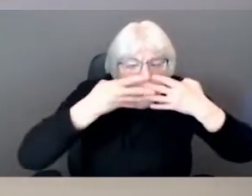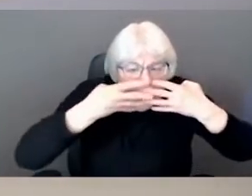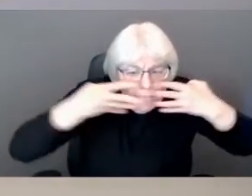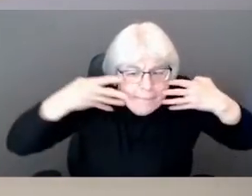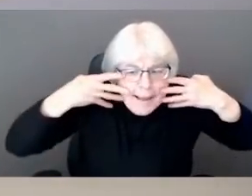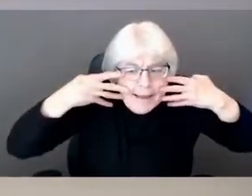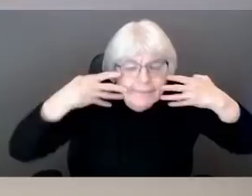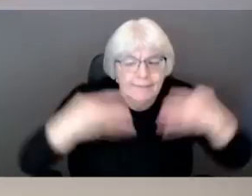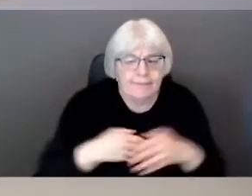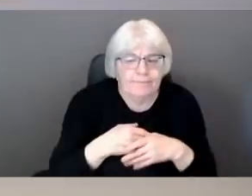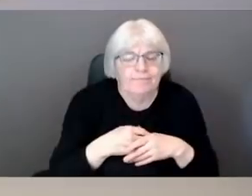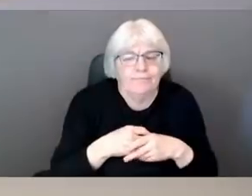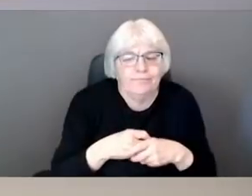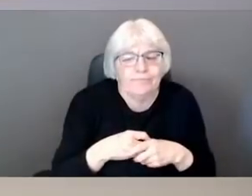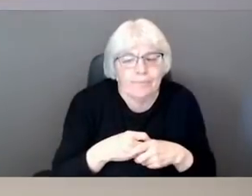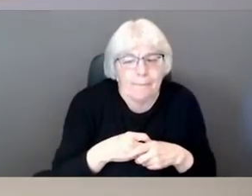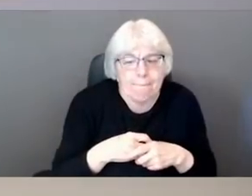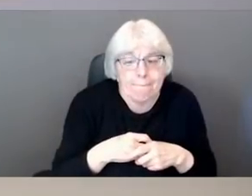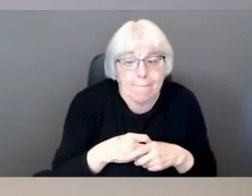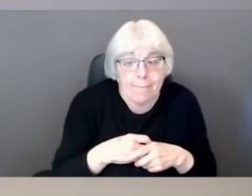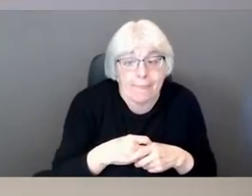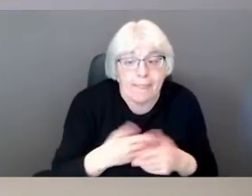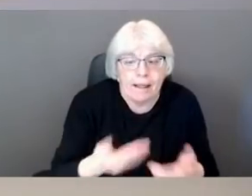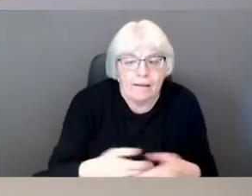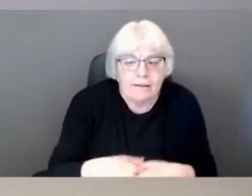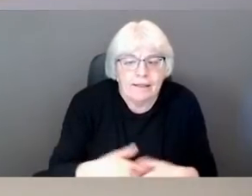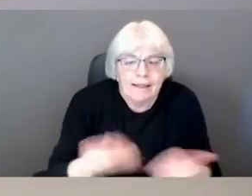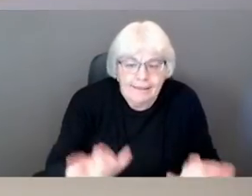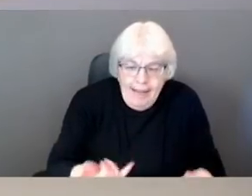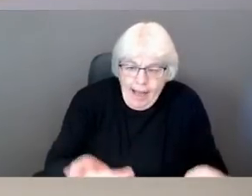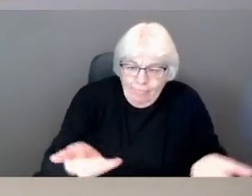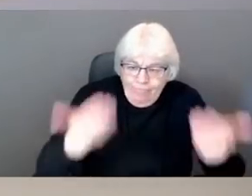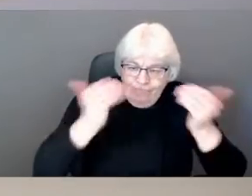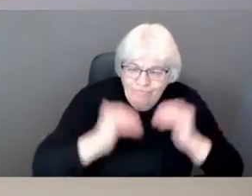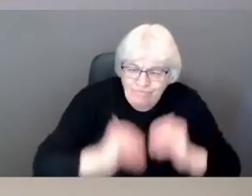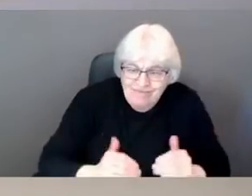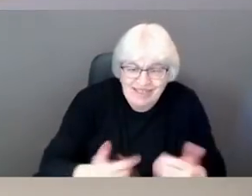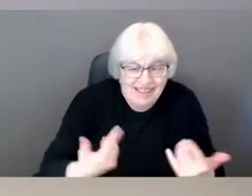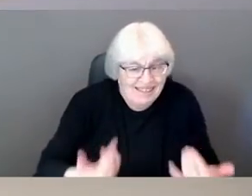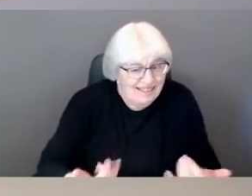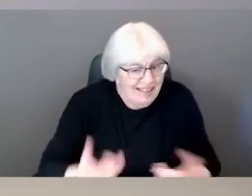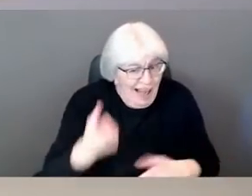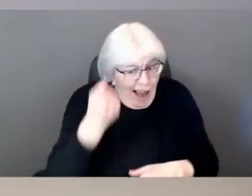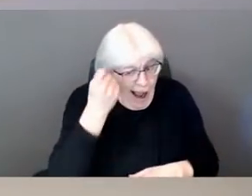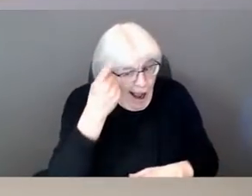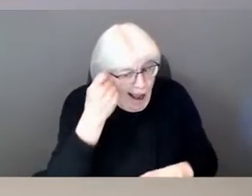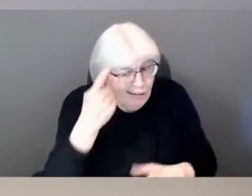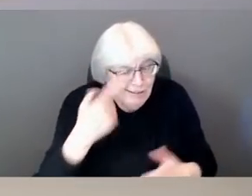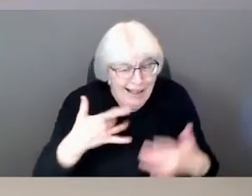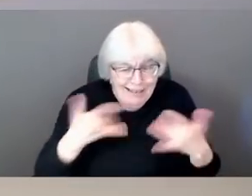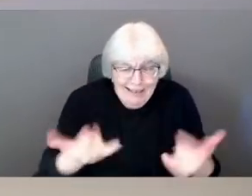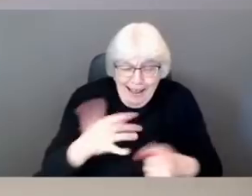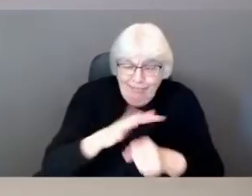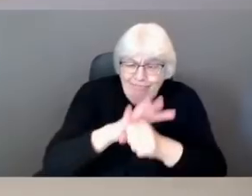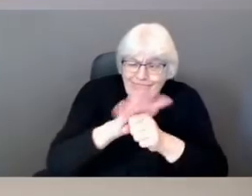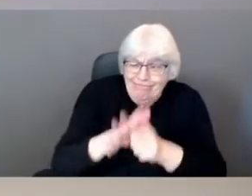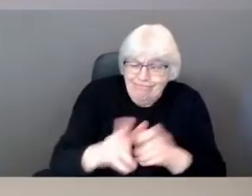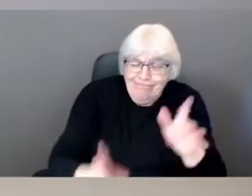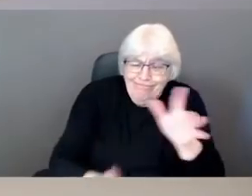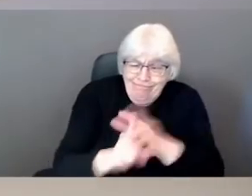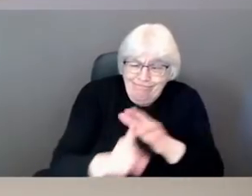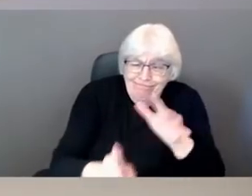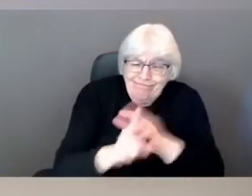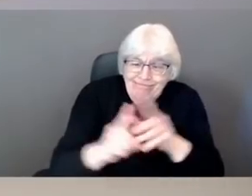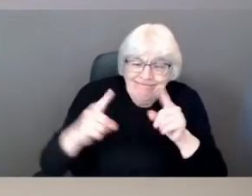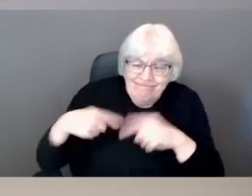We have been struggling to get COVID-19 situation here in PEI under control since mid-November. Since then, we